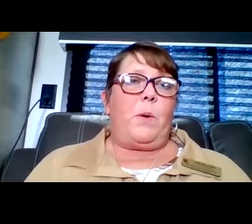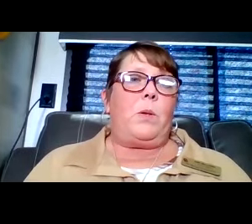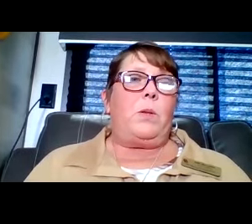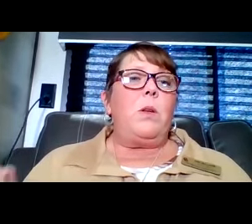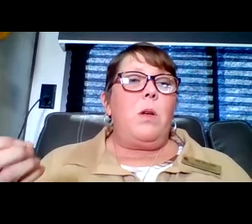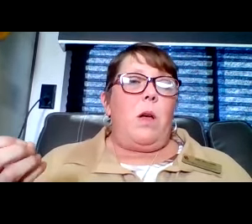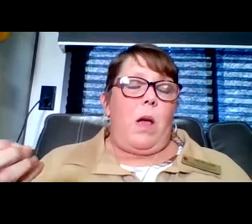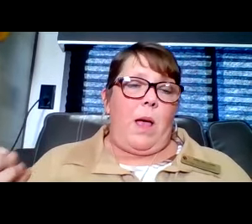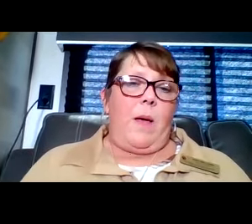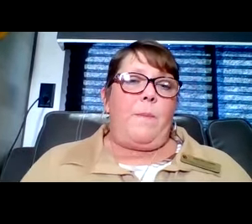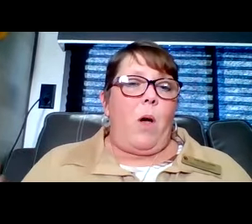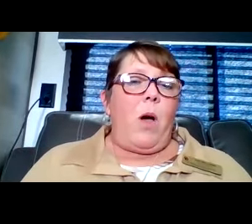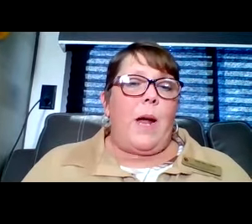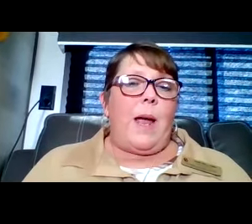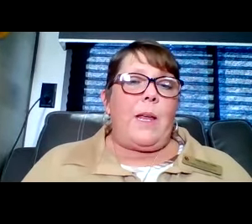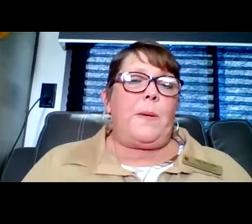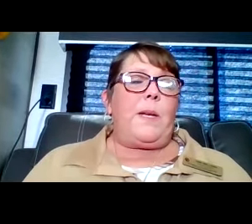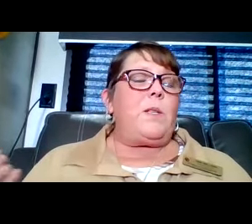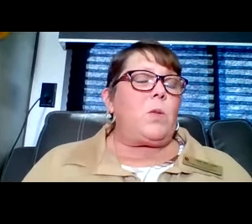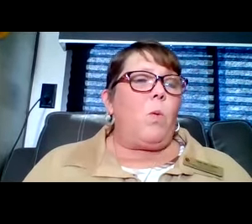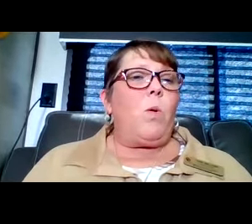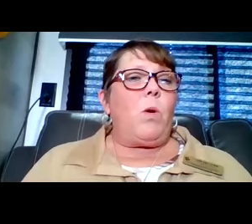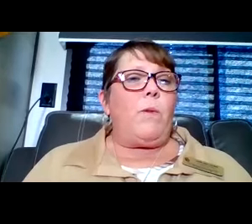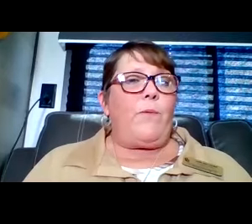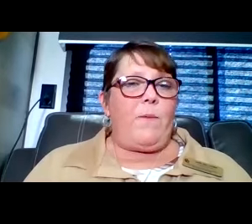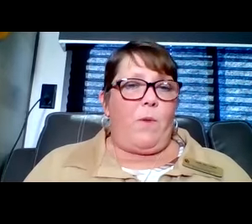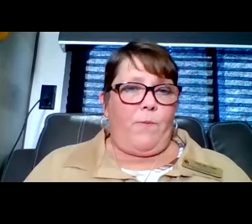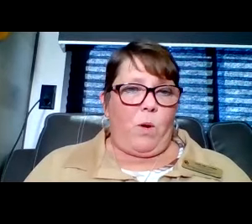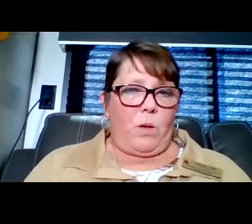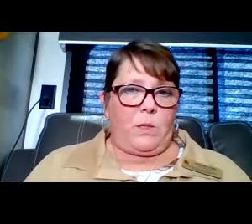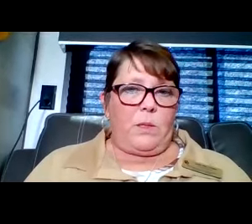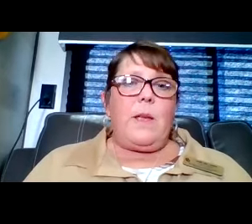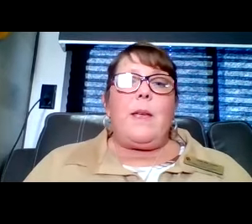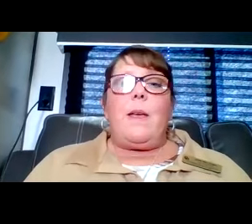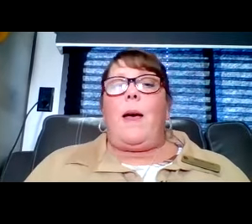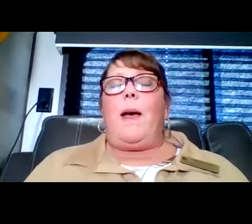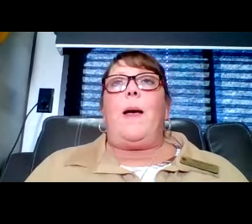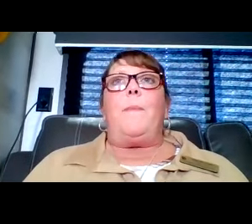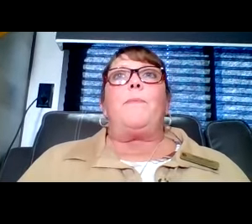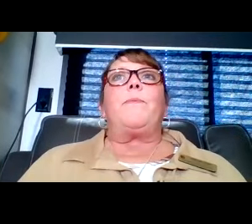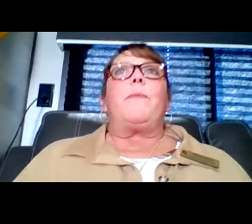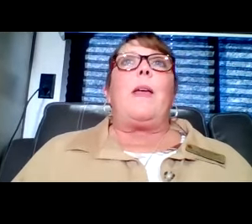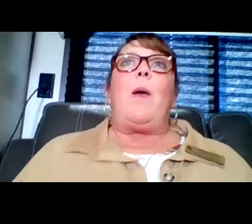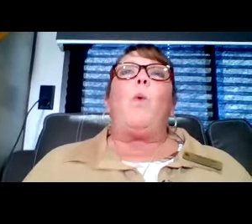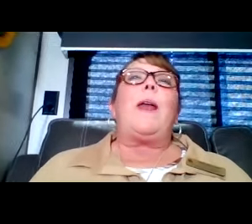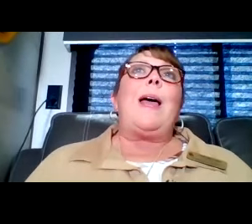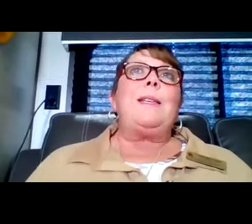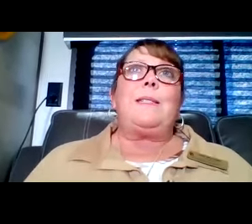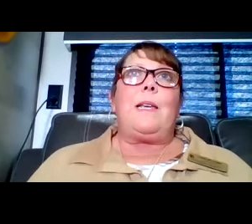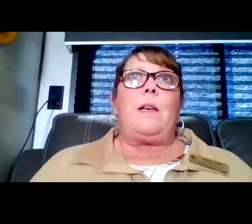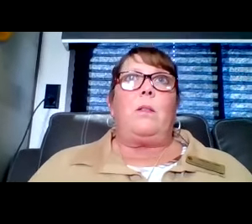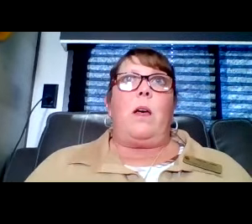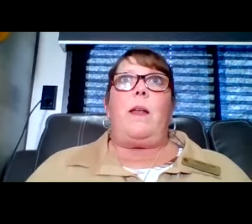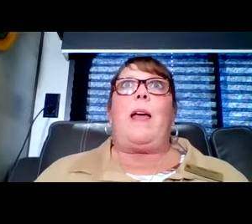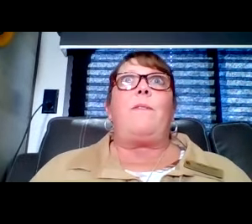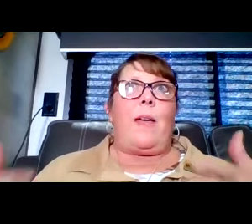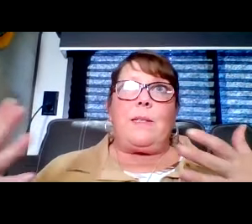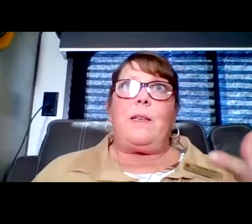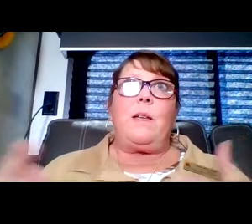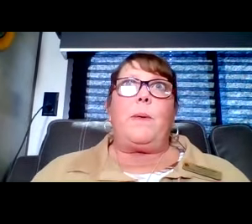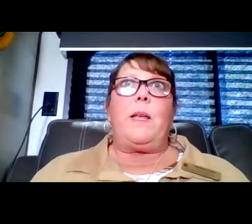to people on IEPs or 504s. What I see a